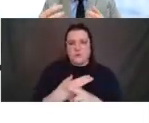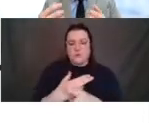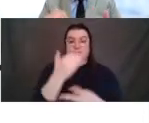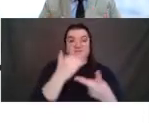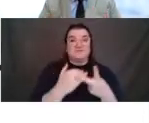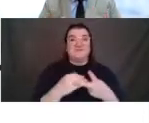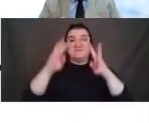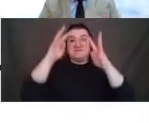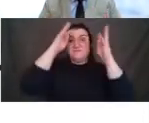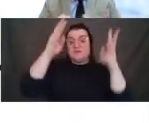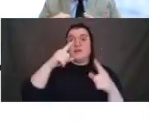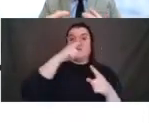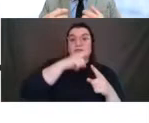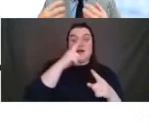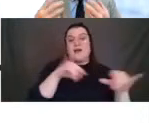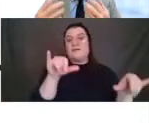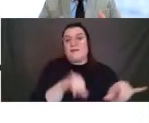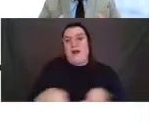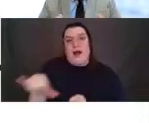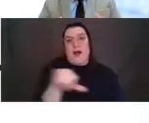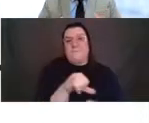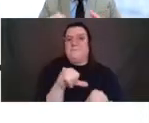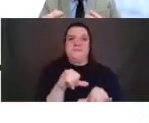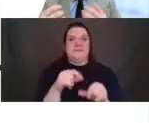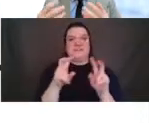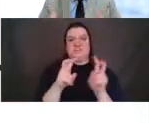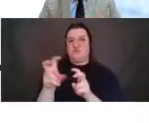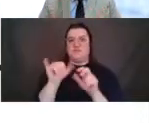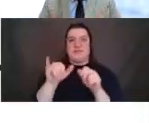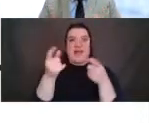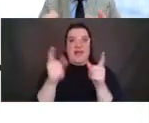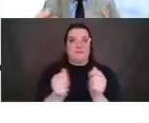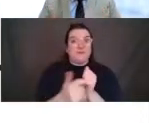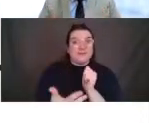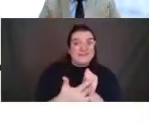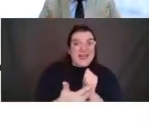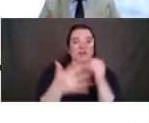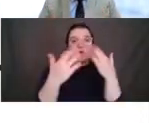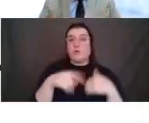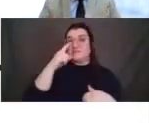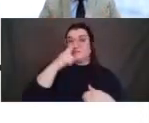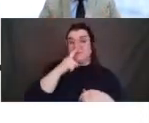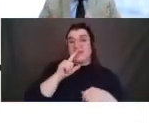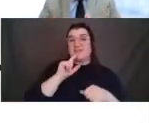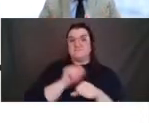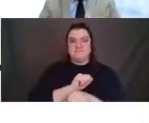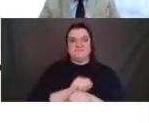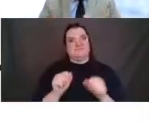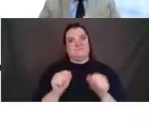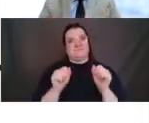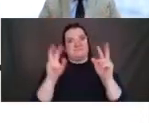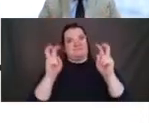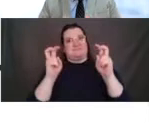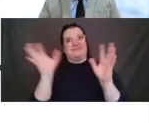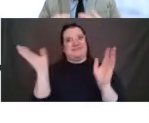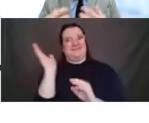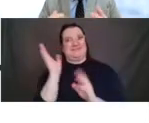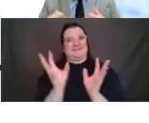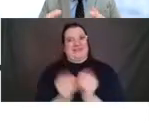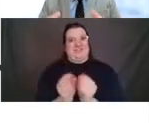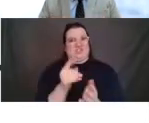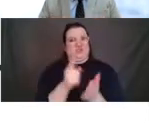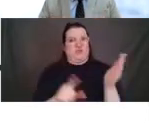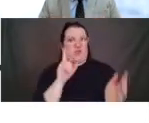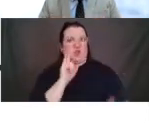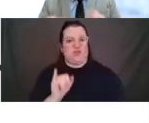relates to tech issues, or even simulating aspects of what the actual session would look like for the families. We also